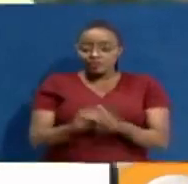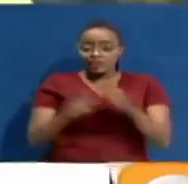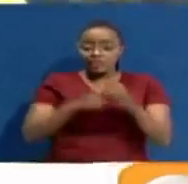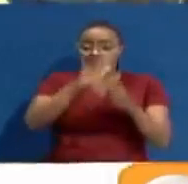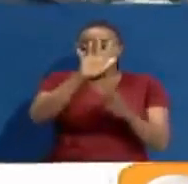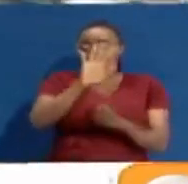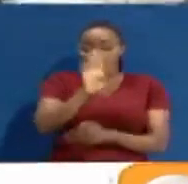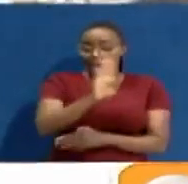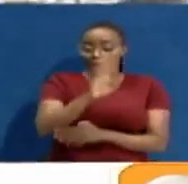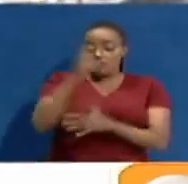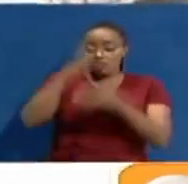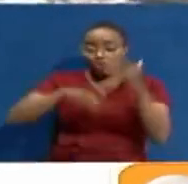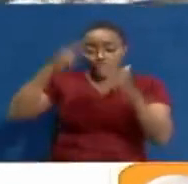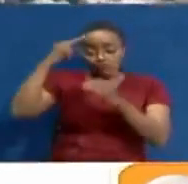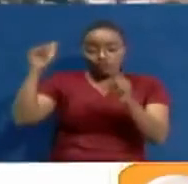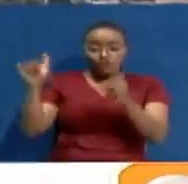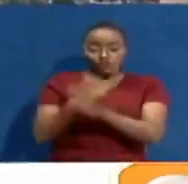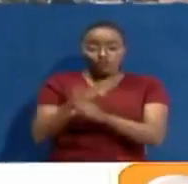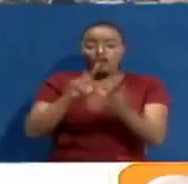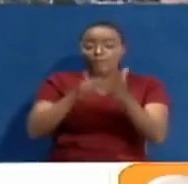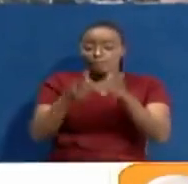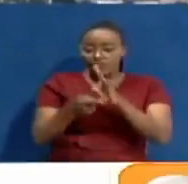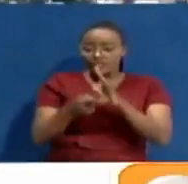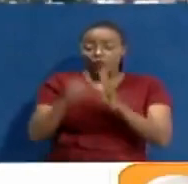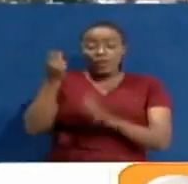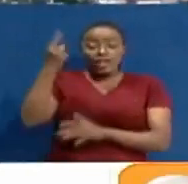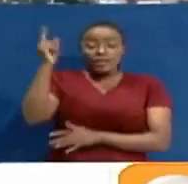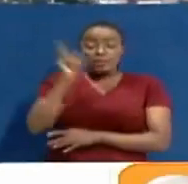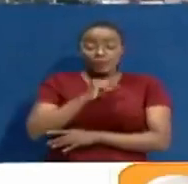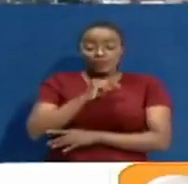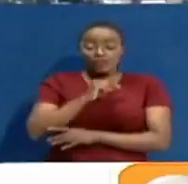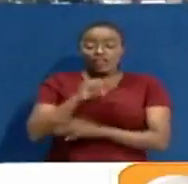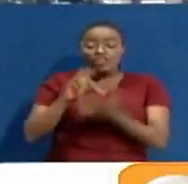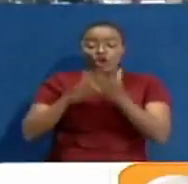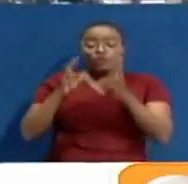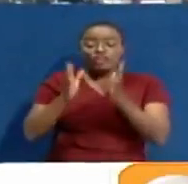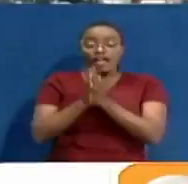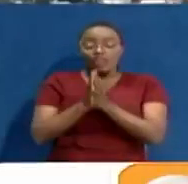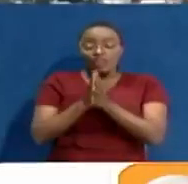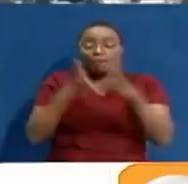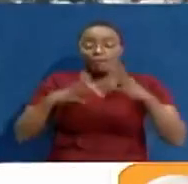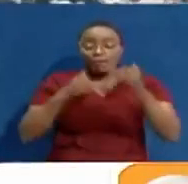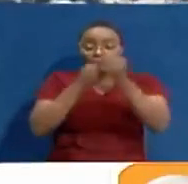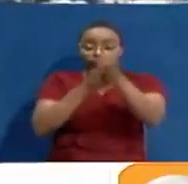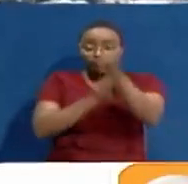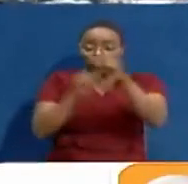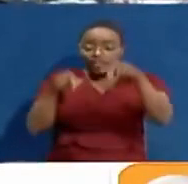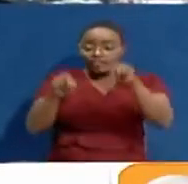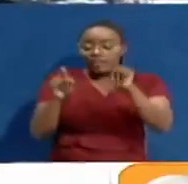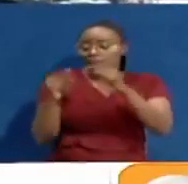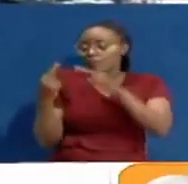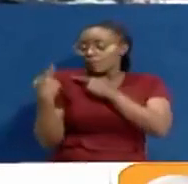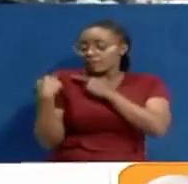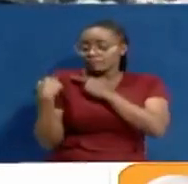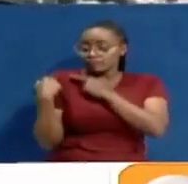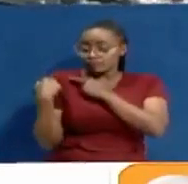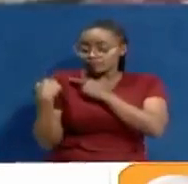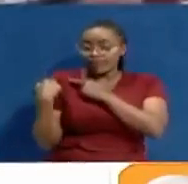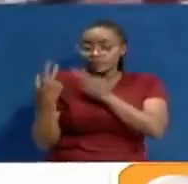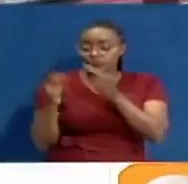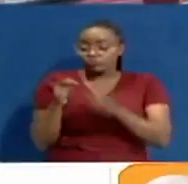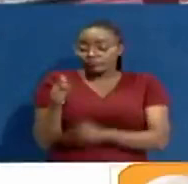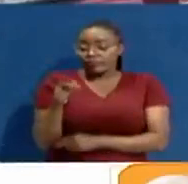65 billion shillings is the cost of this whole project, and we understand that the contractor and the financiers are the ones who are going to bear the financial burden.